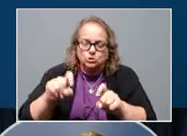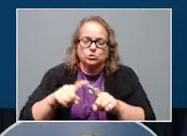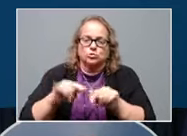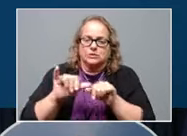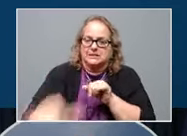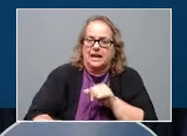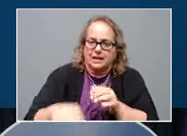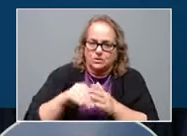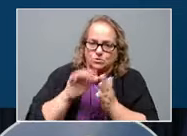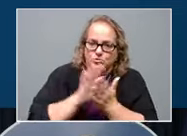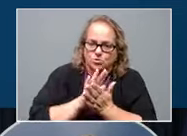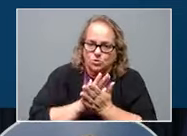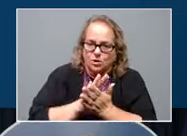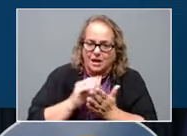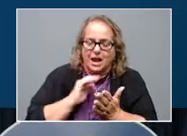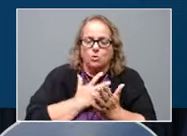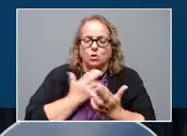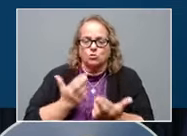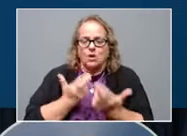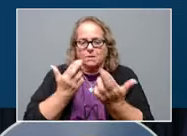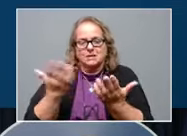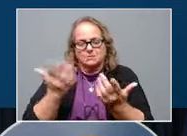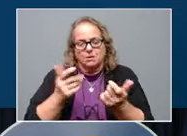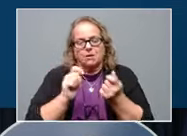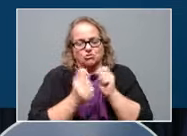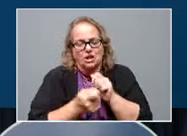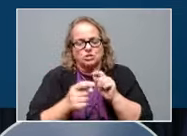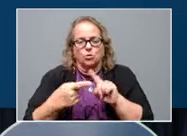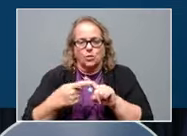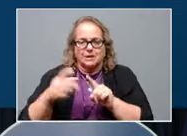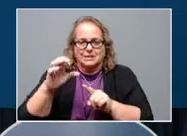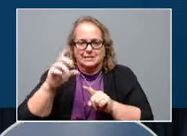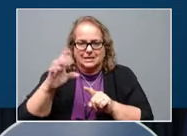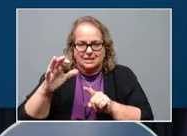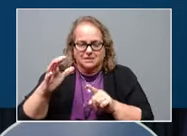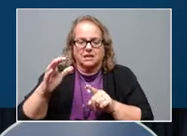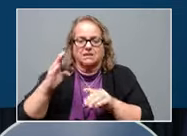be modified when their studies come out.